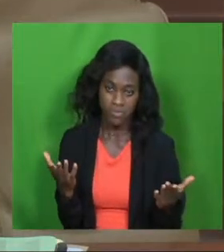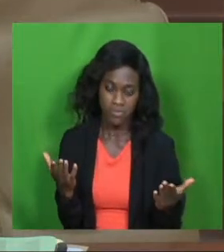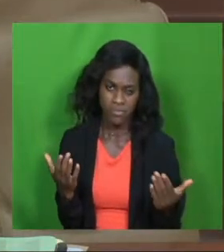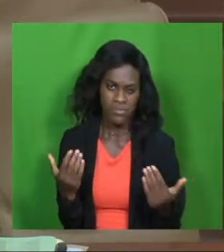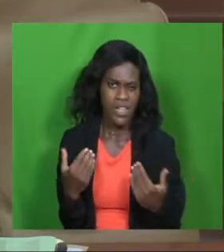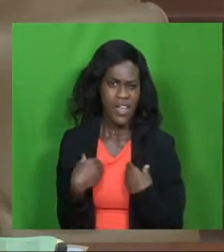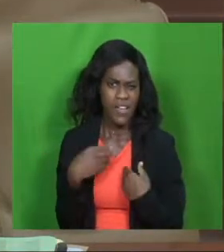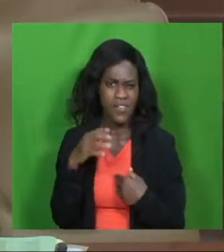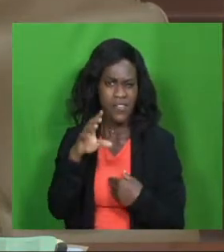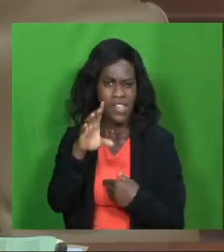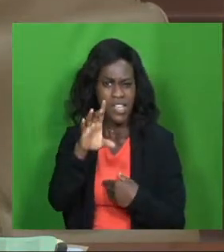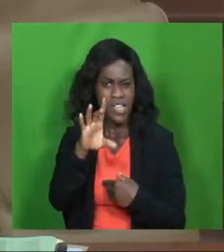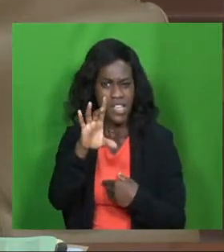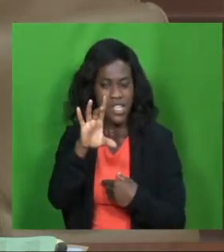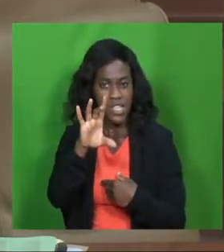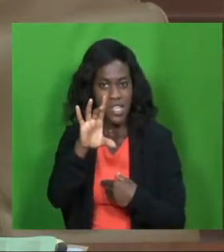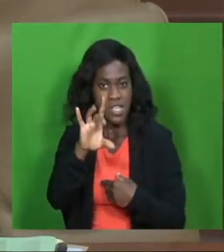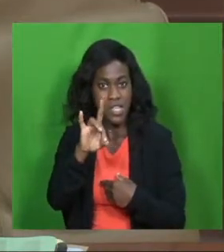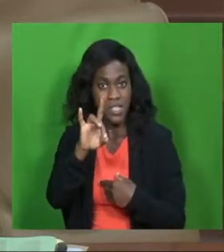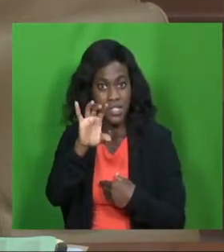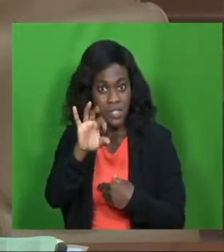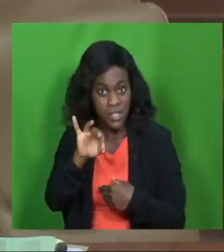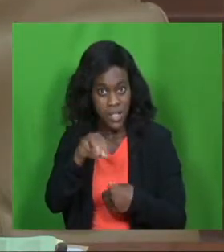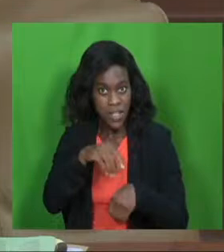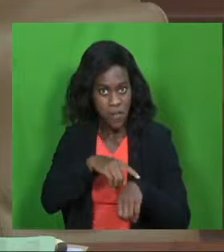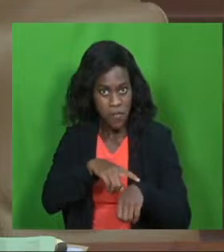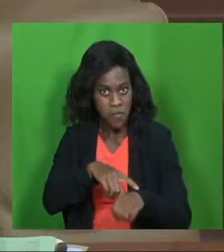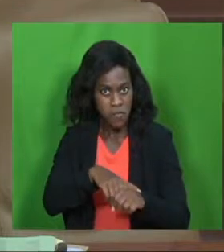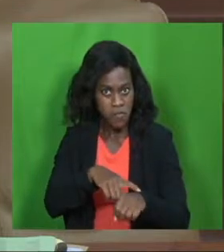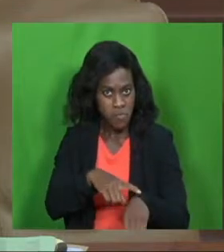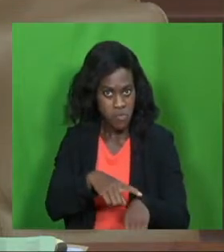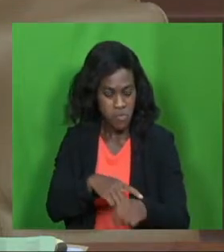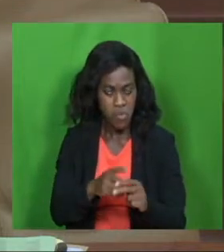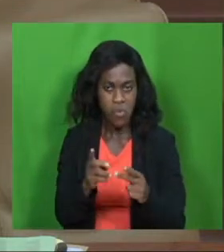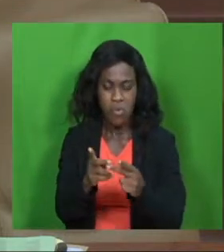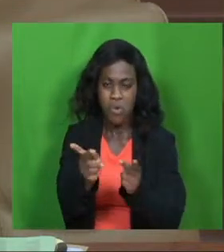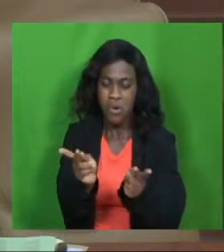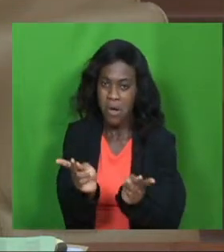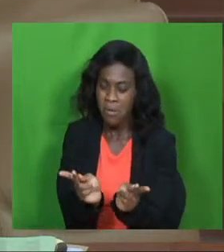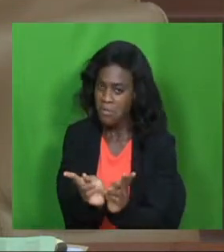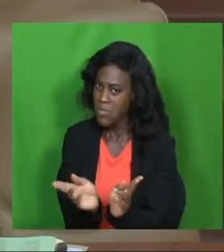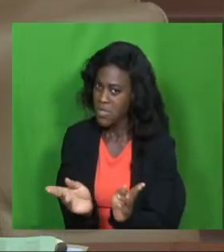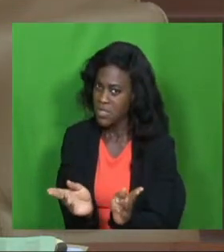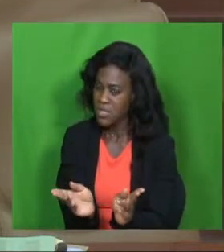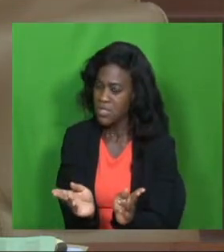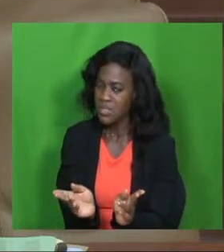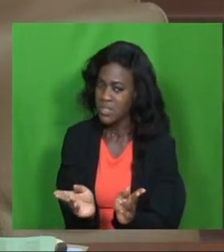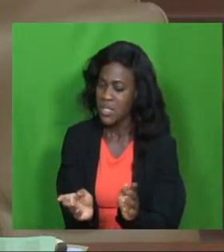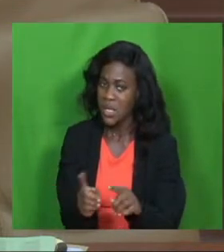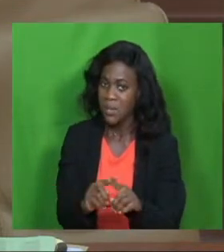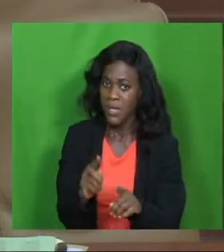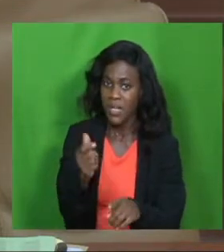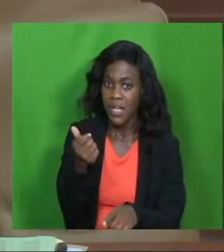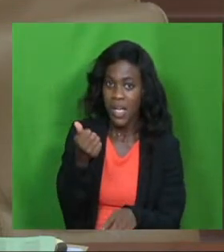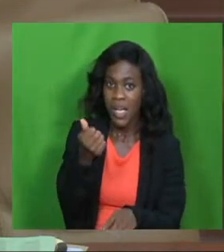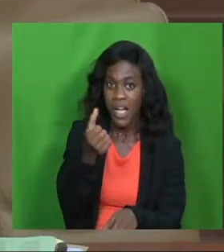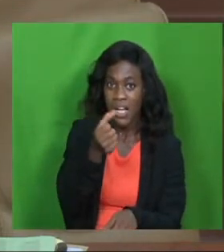89 AstroTEFs, the Ashanti and Eastern regions alone